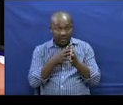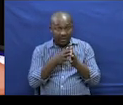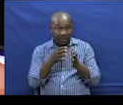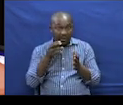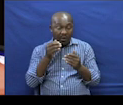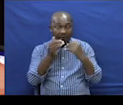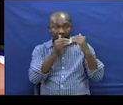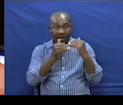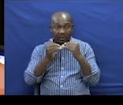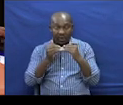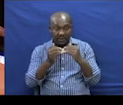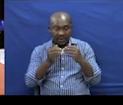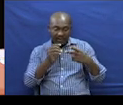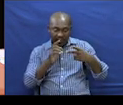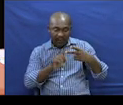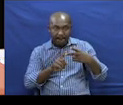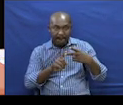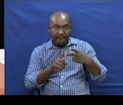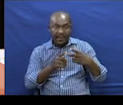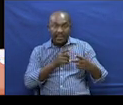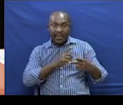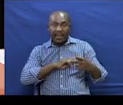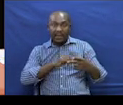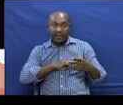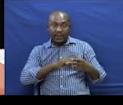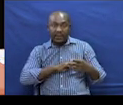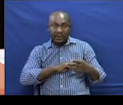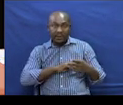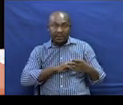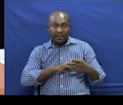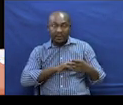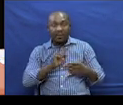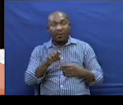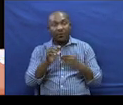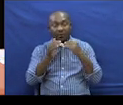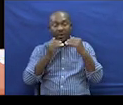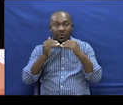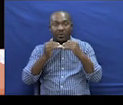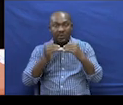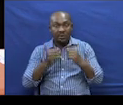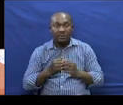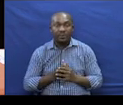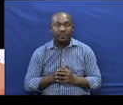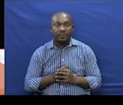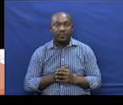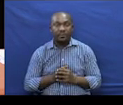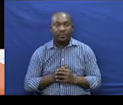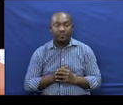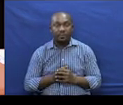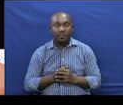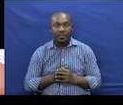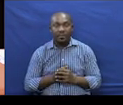the defining characteristics of democracy. Defining characteristics of democracy.